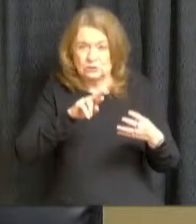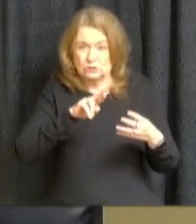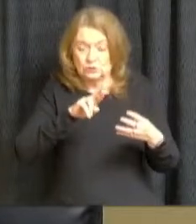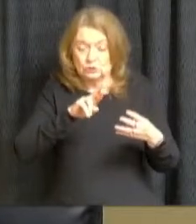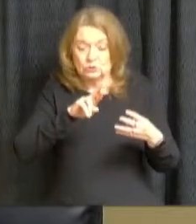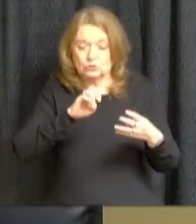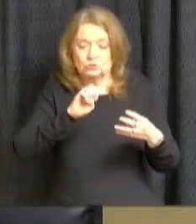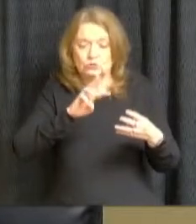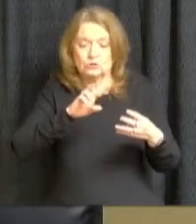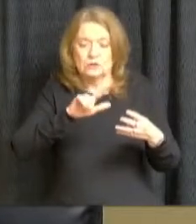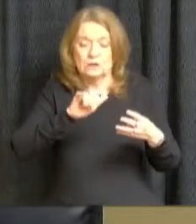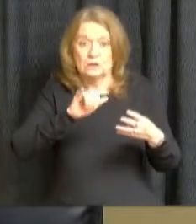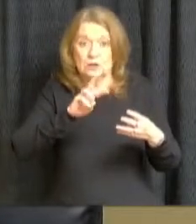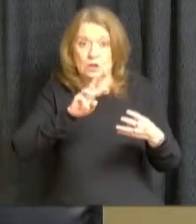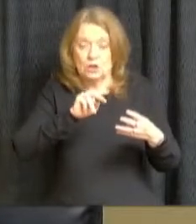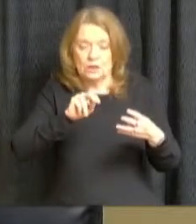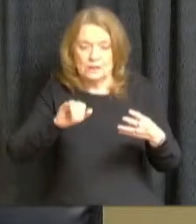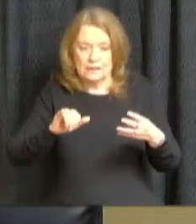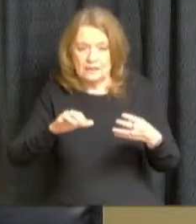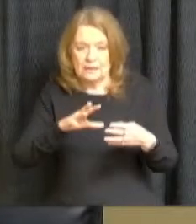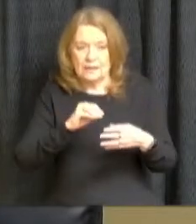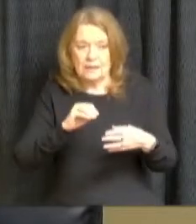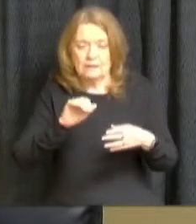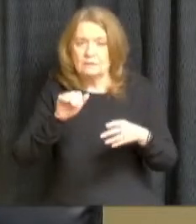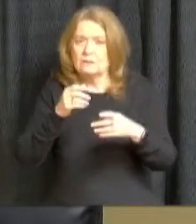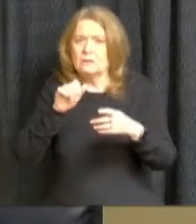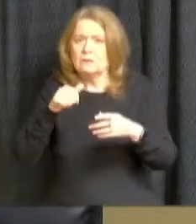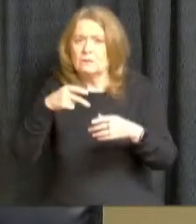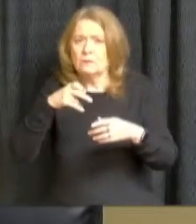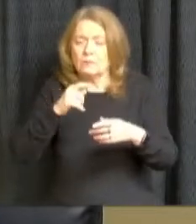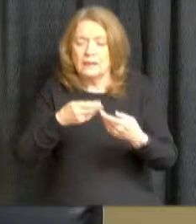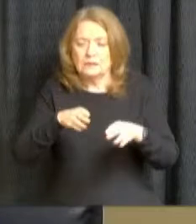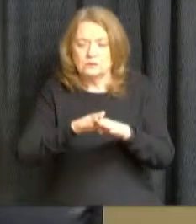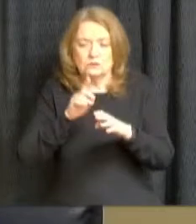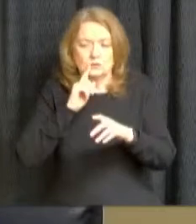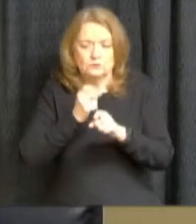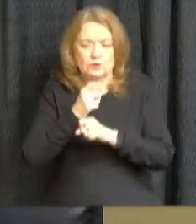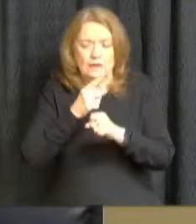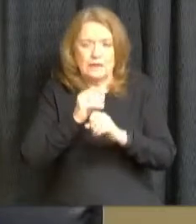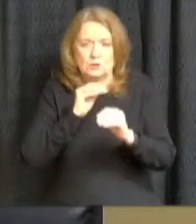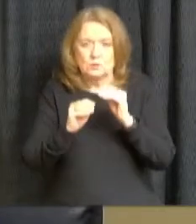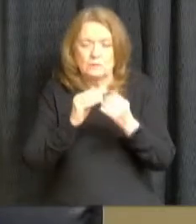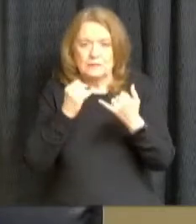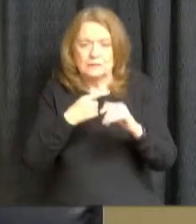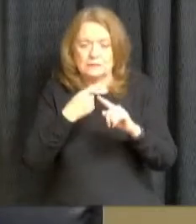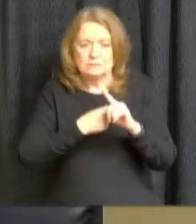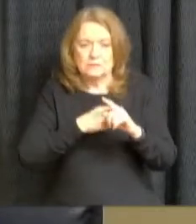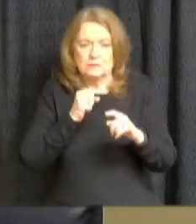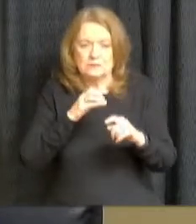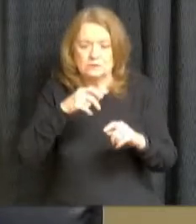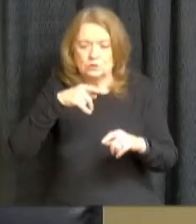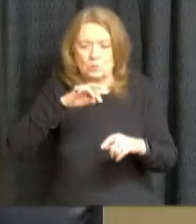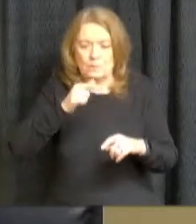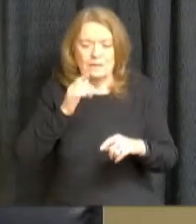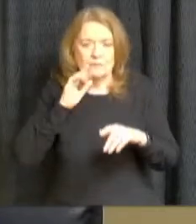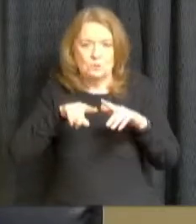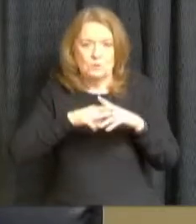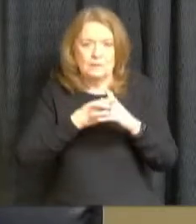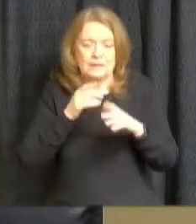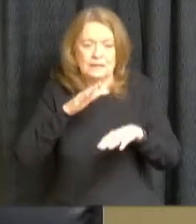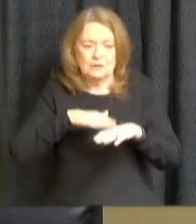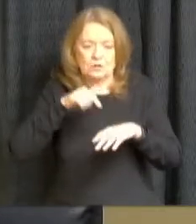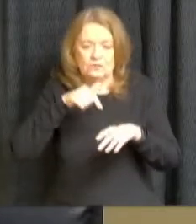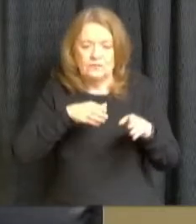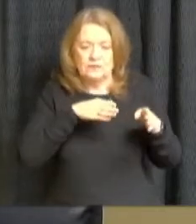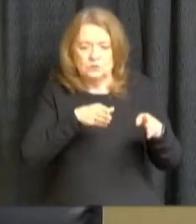The McIntosh asphalt plant is closed for their annual maintenance this month, and so paving will begin on these